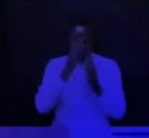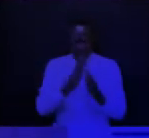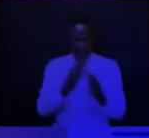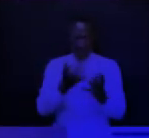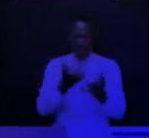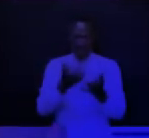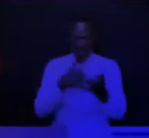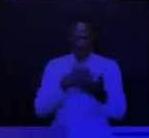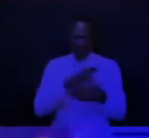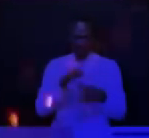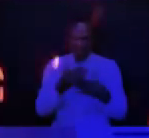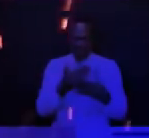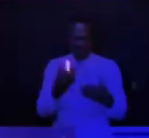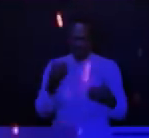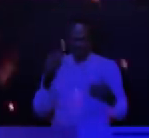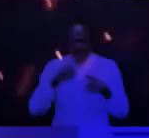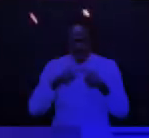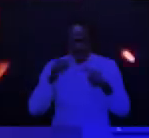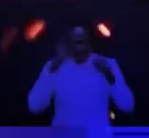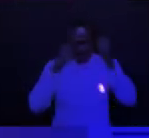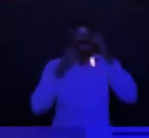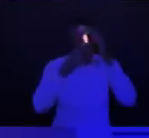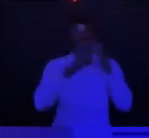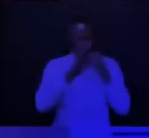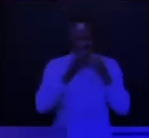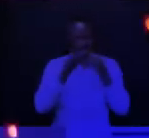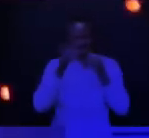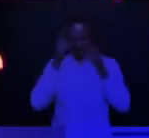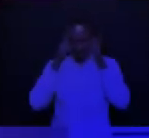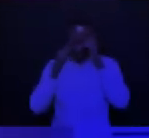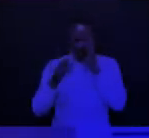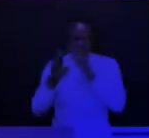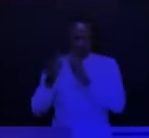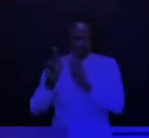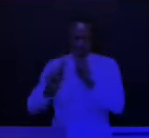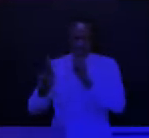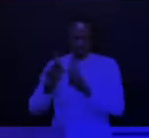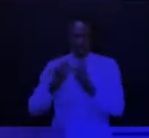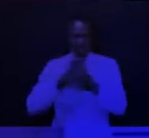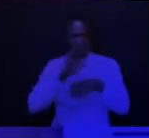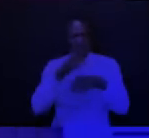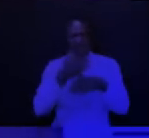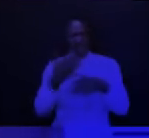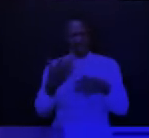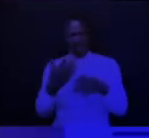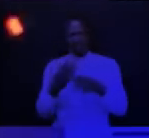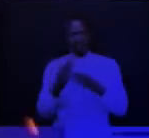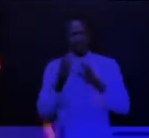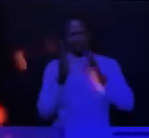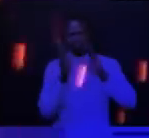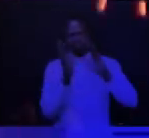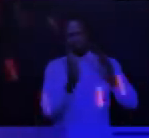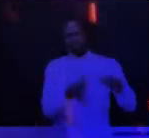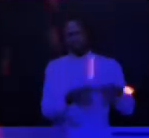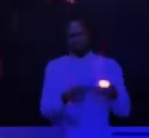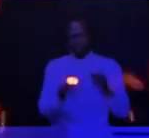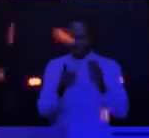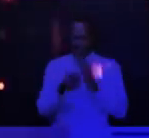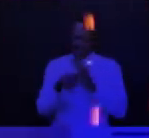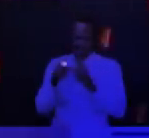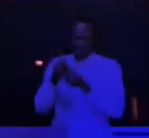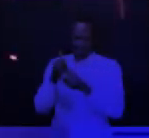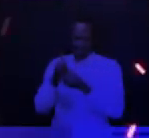But for the sake of God and God's people, he left it all to reorganize